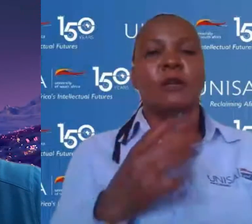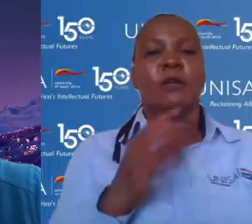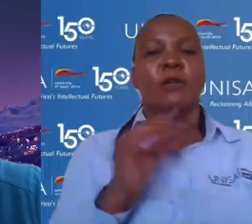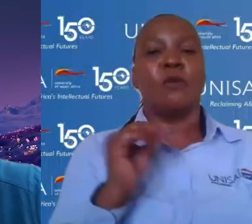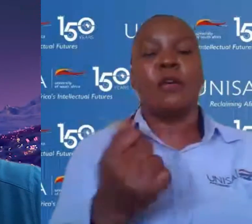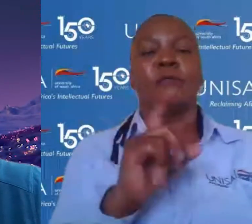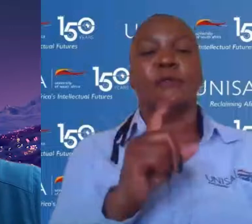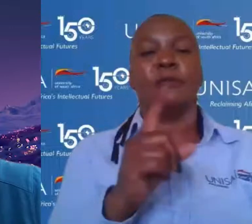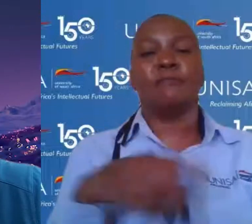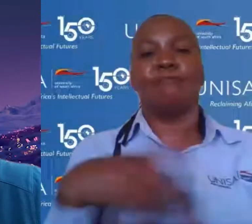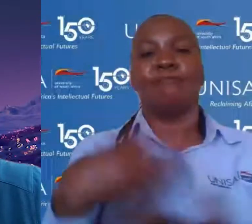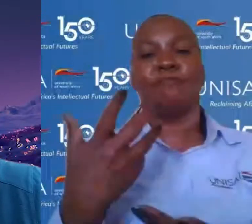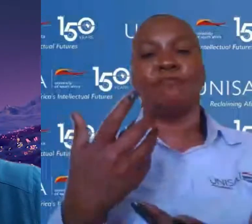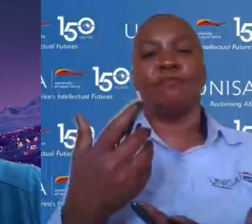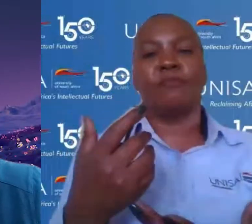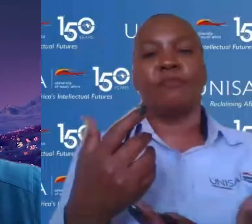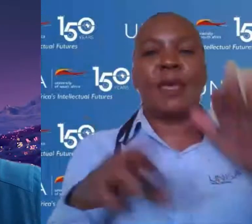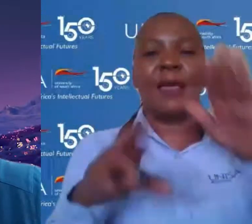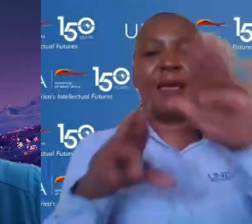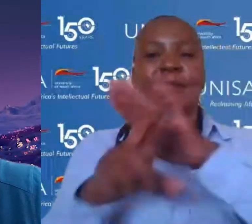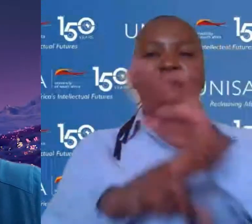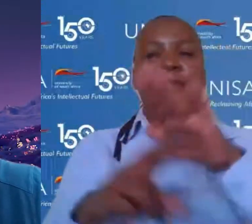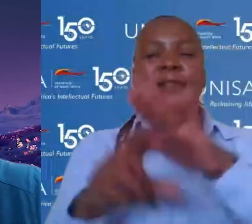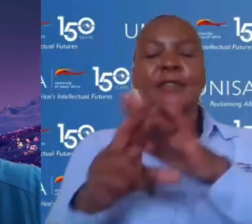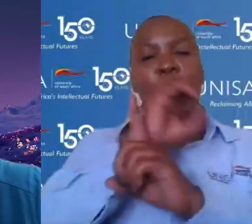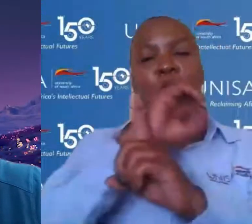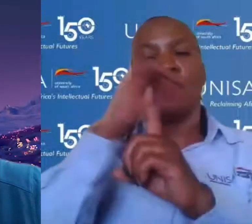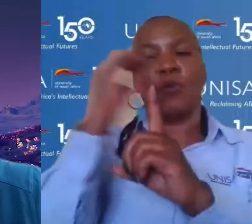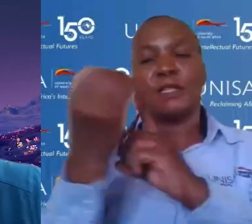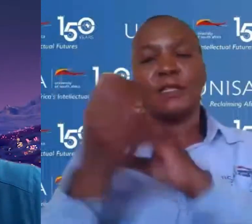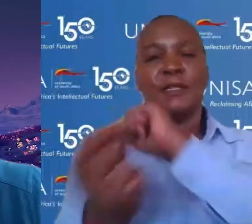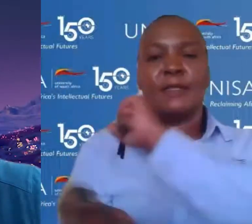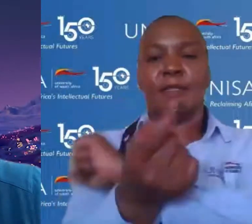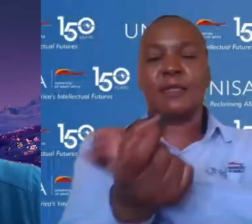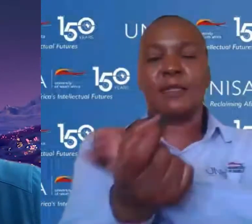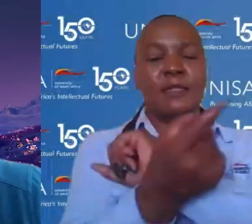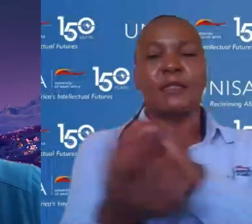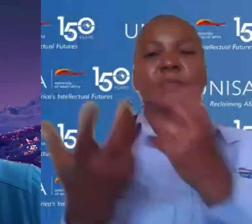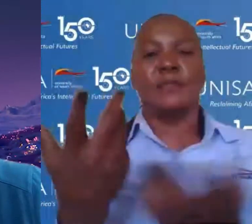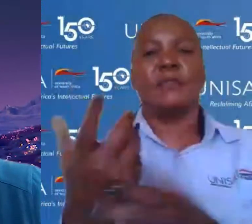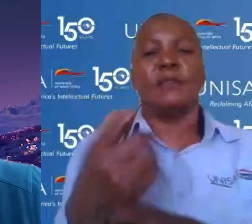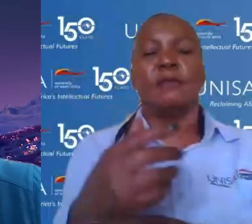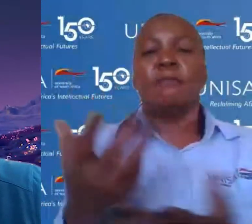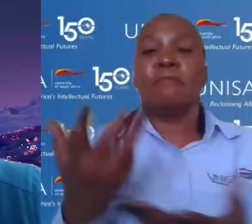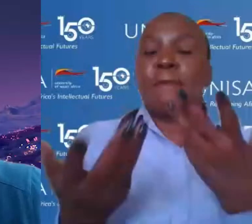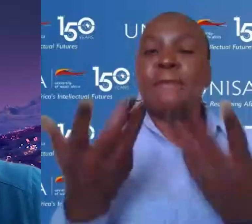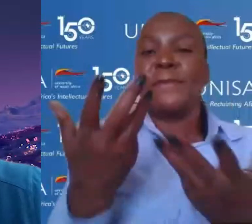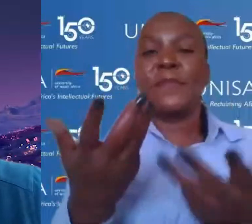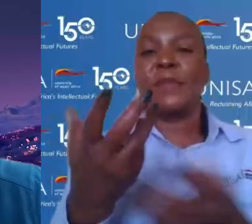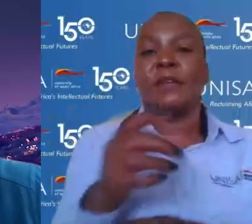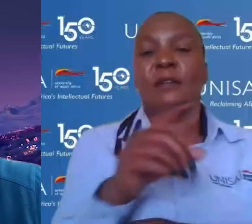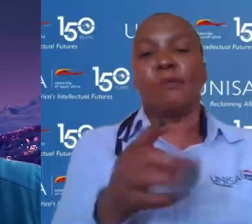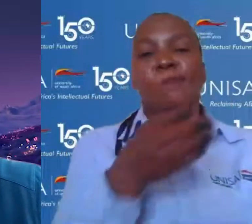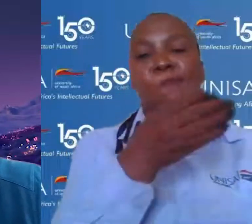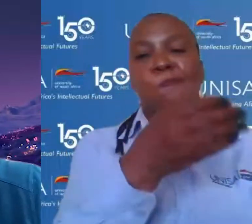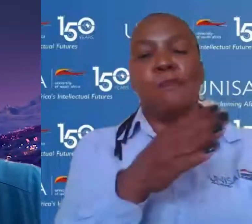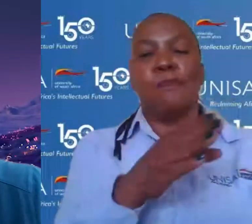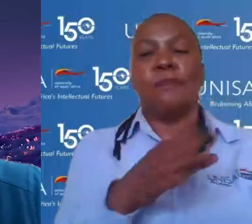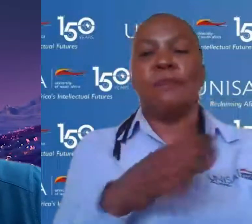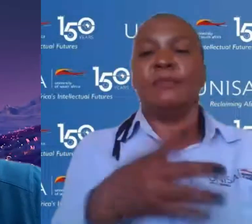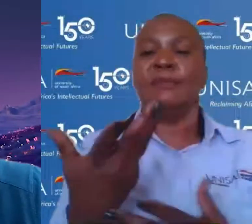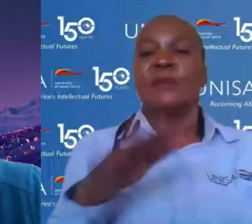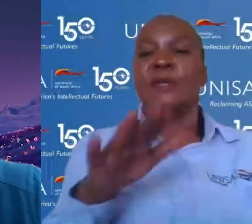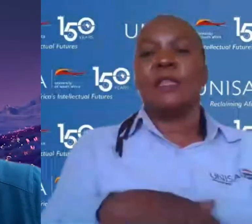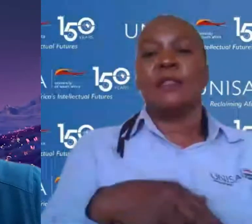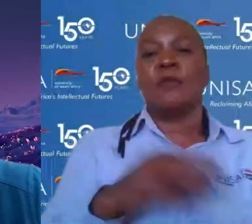regional orientation sessions. So if you are based in the Western Cape,